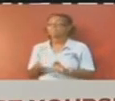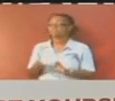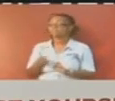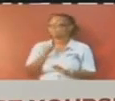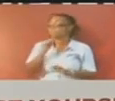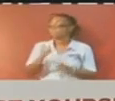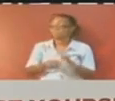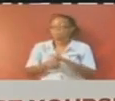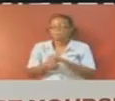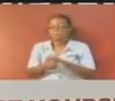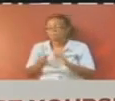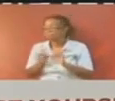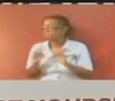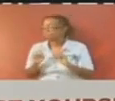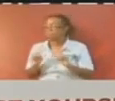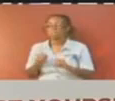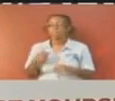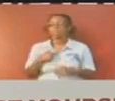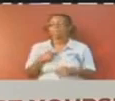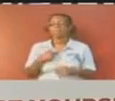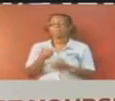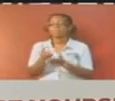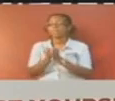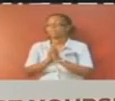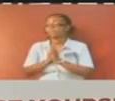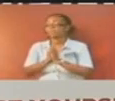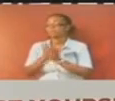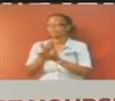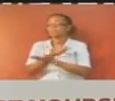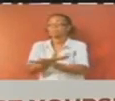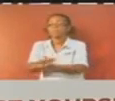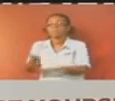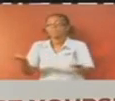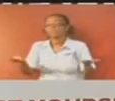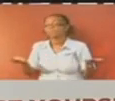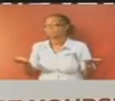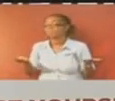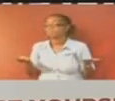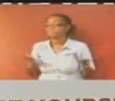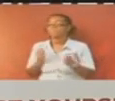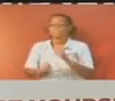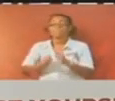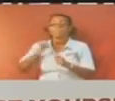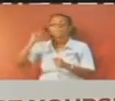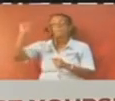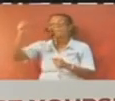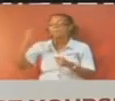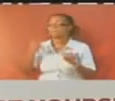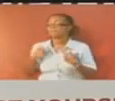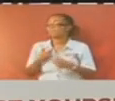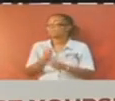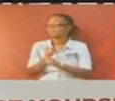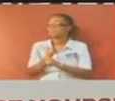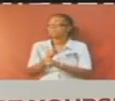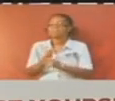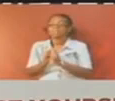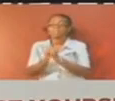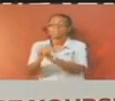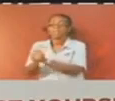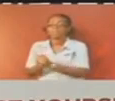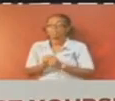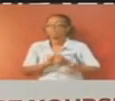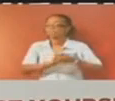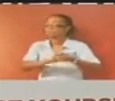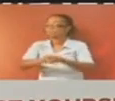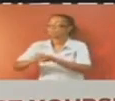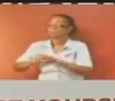Tobago to let us work together, recommend things to the government. We don't claim to have